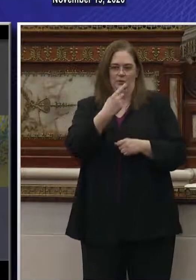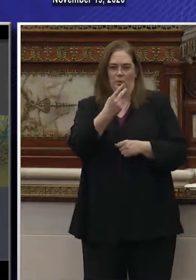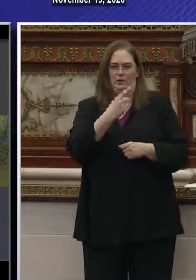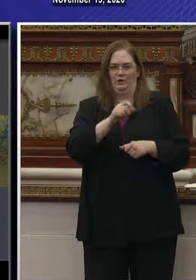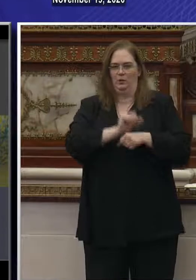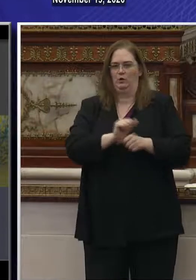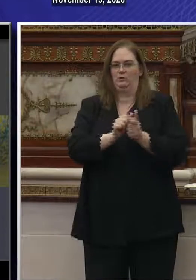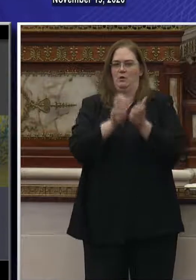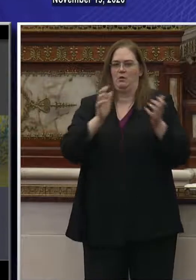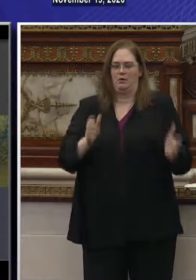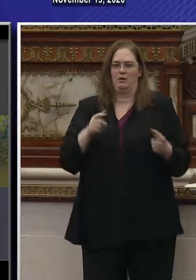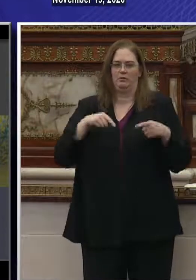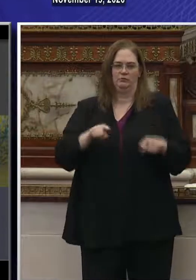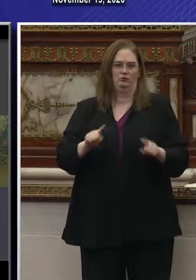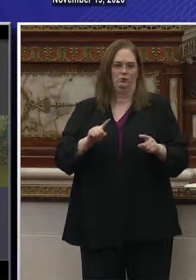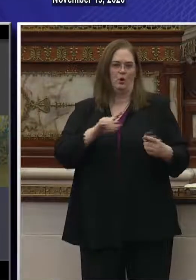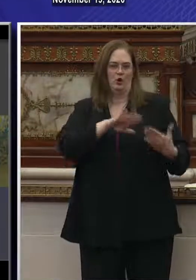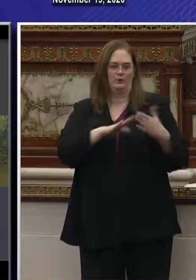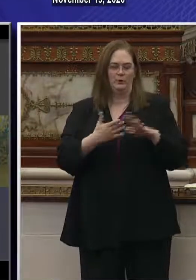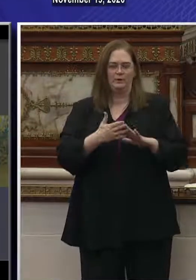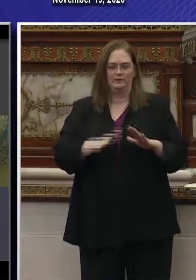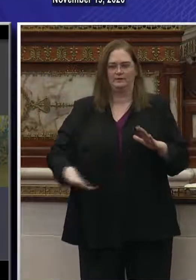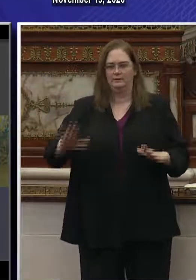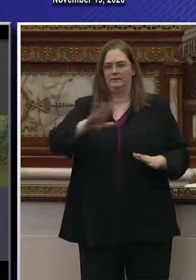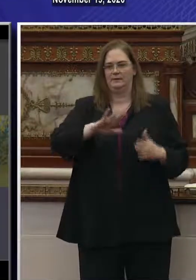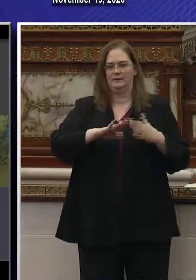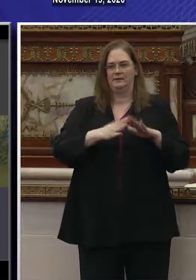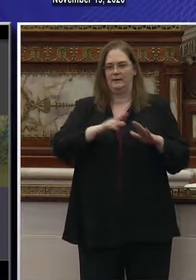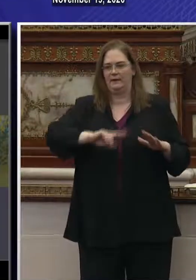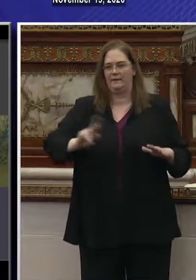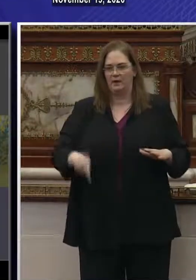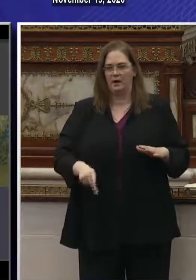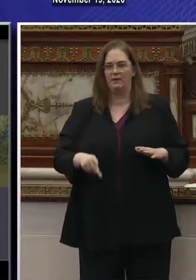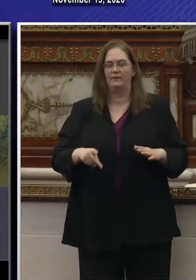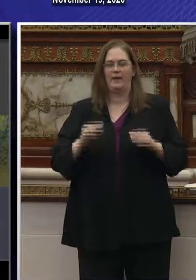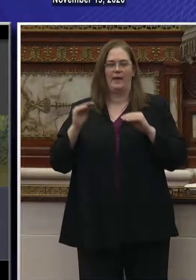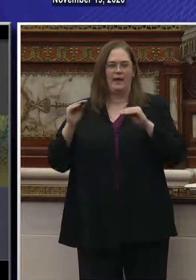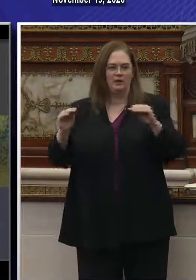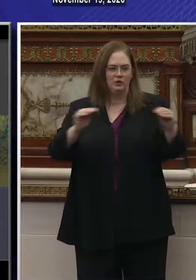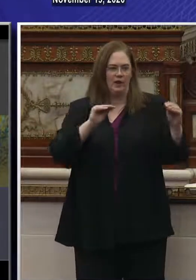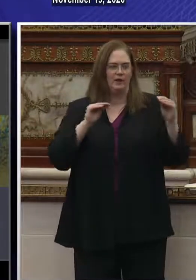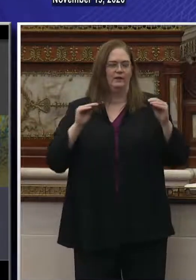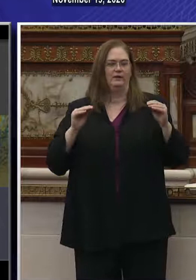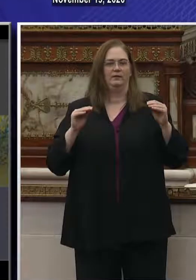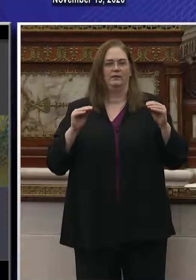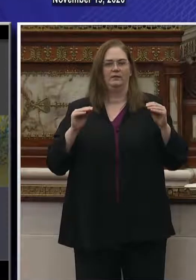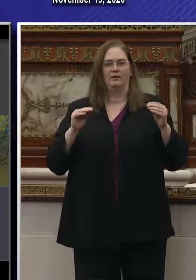a lot, throughout communities in the city of Philadelphia, educating